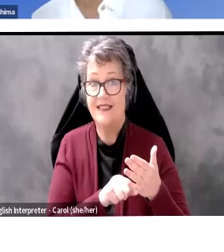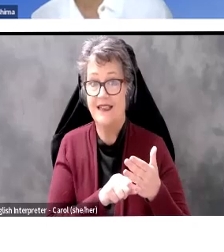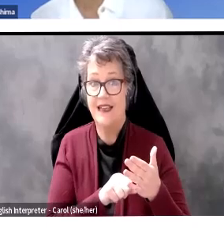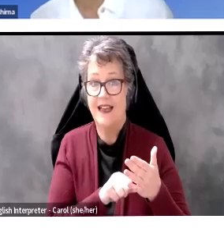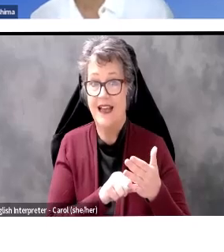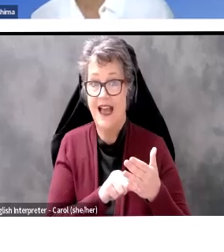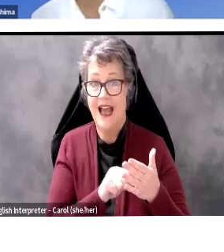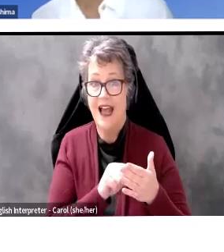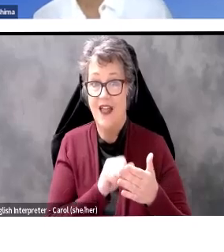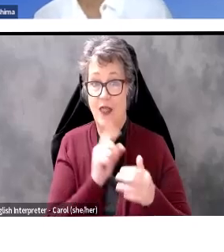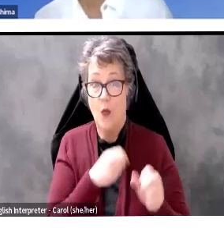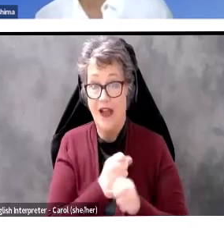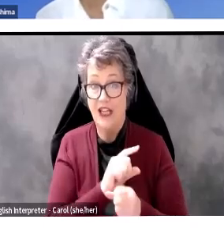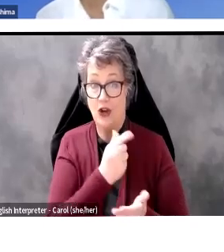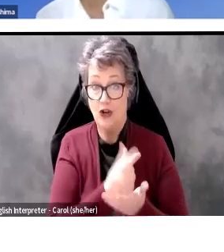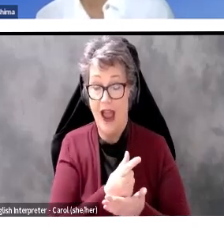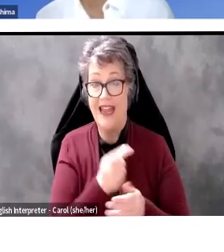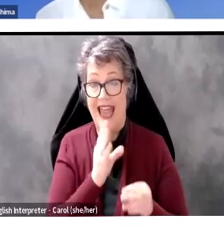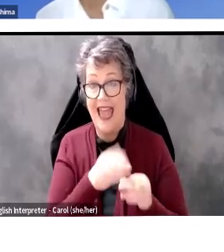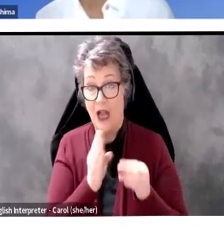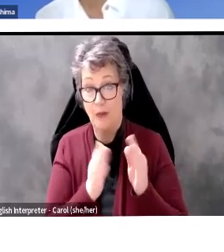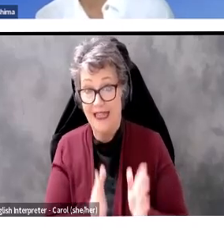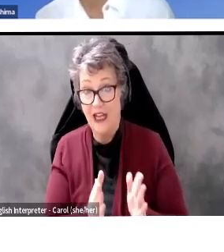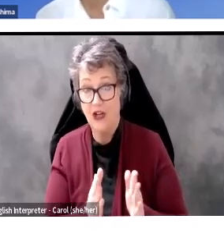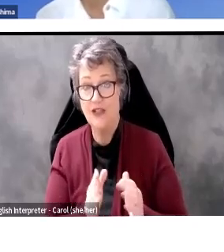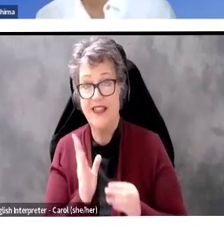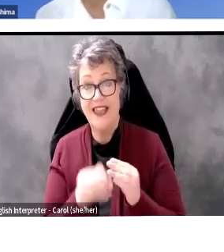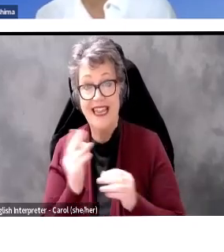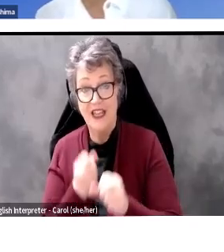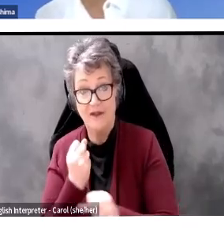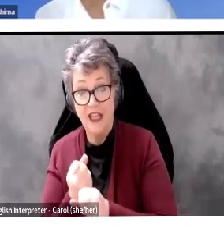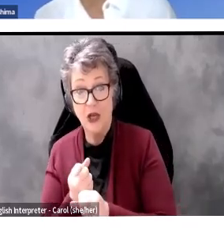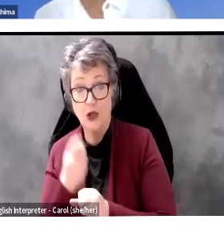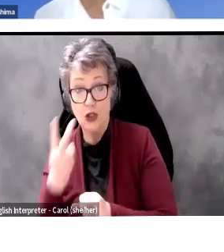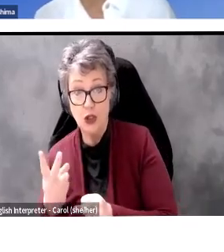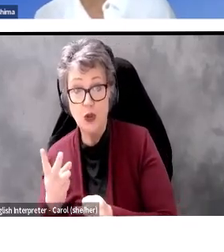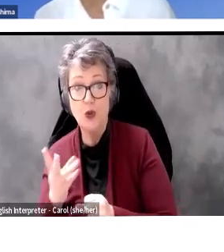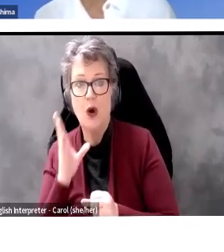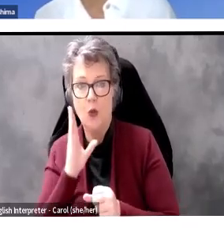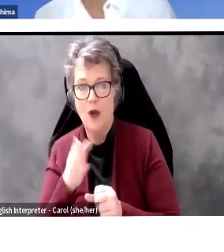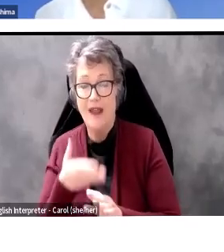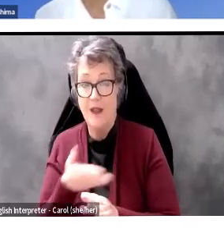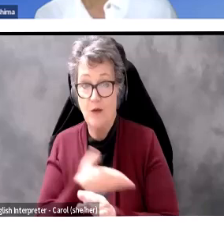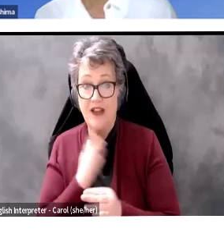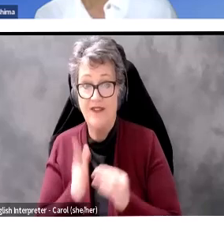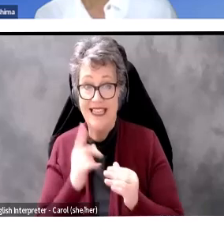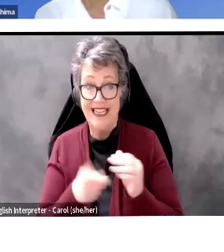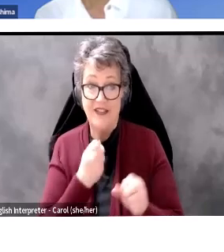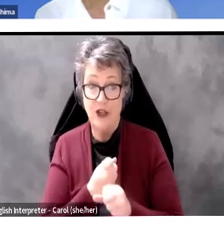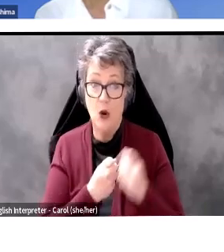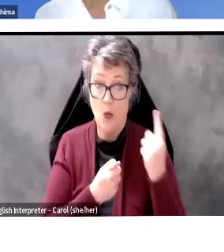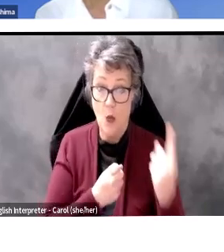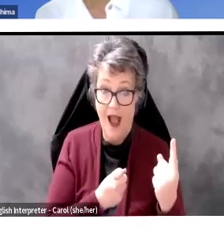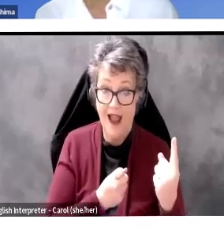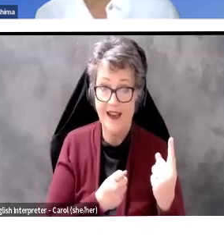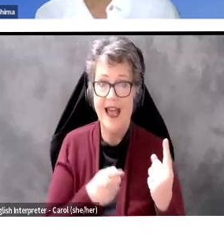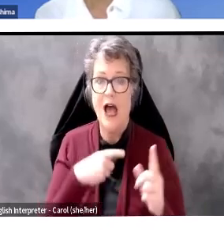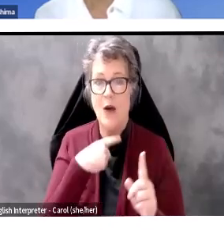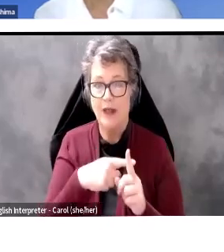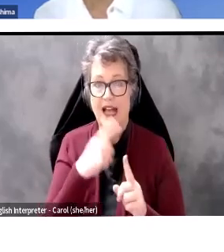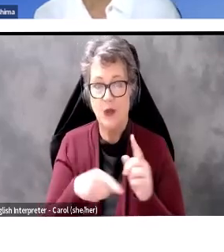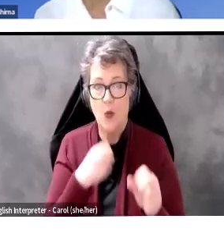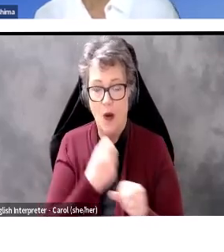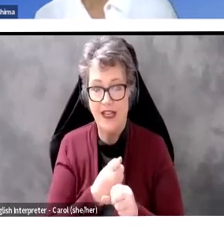previous end of year 1, plus the 1-year grads and completers. SELPAs will need to approve end of